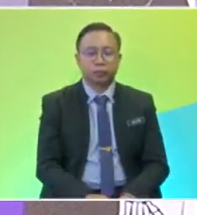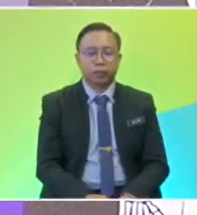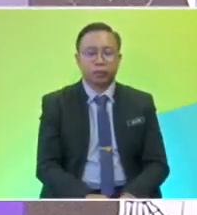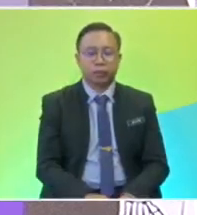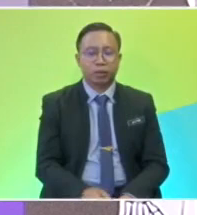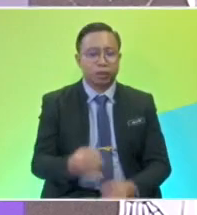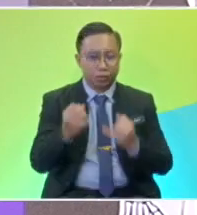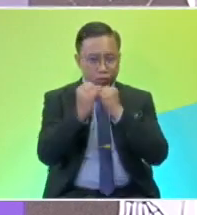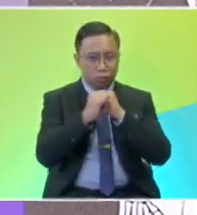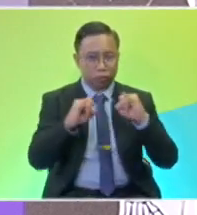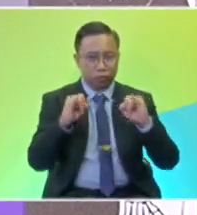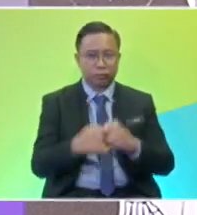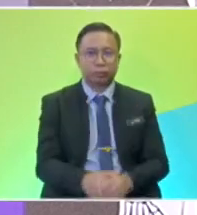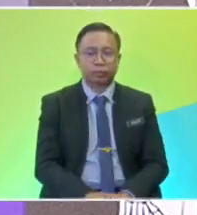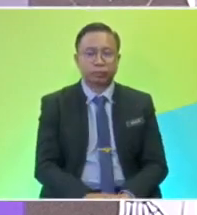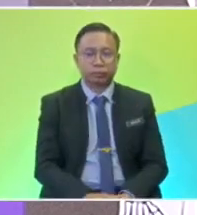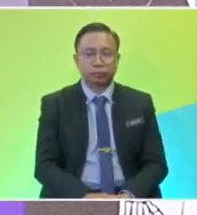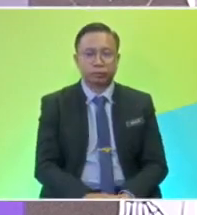there?